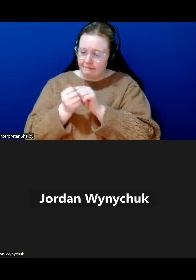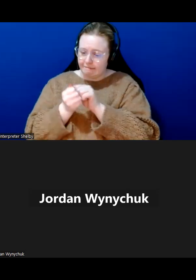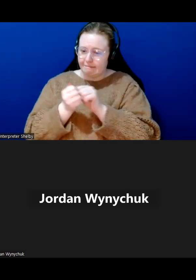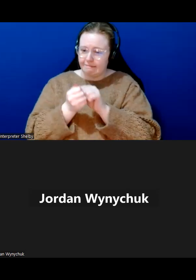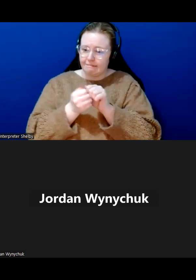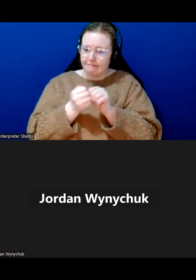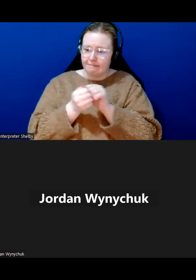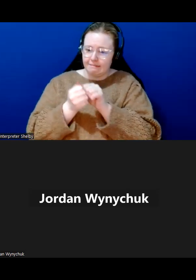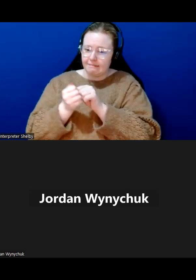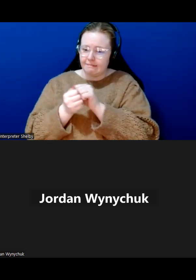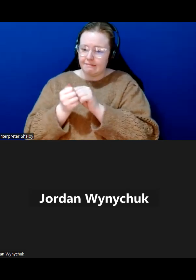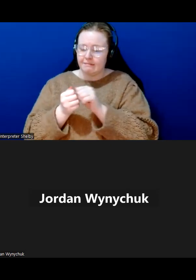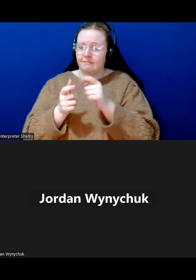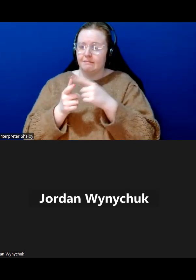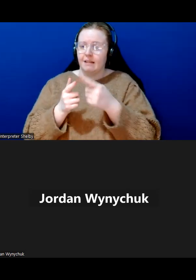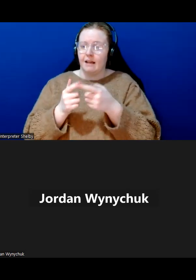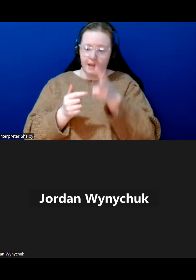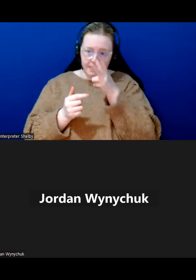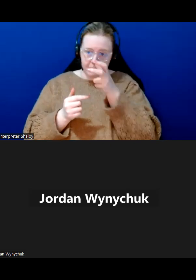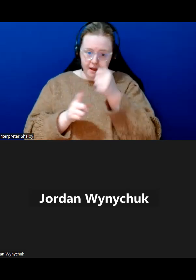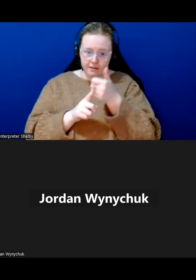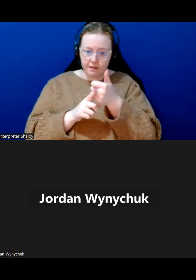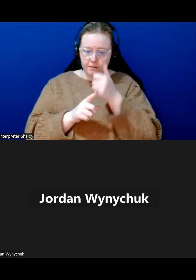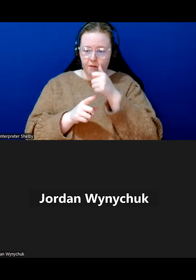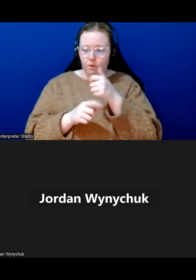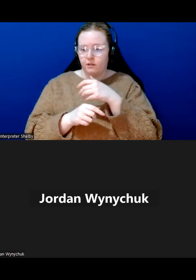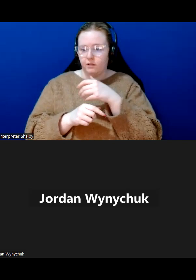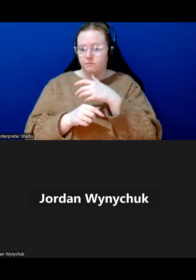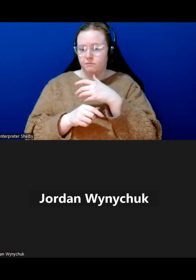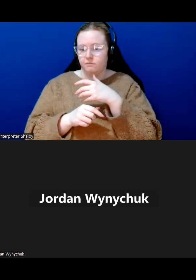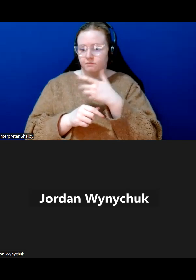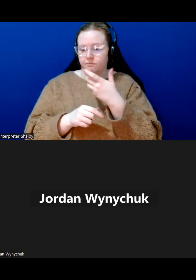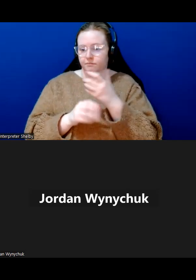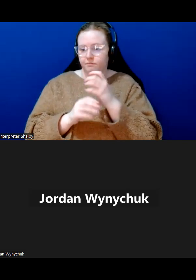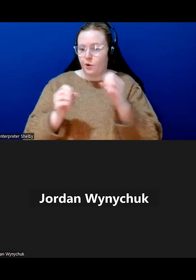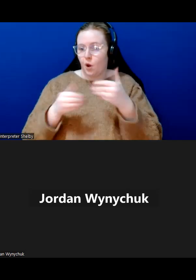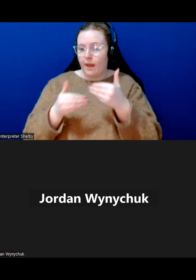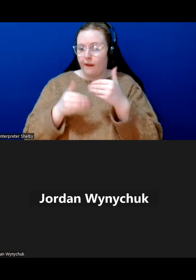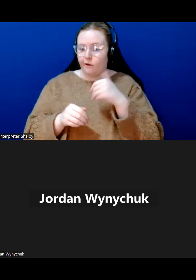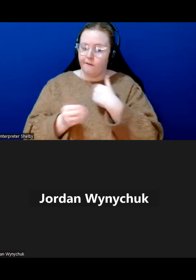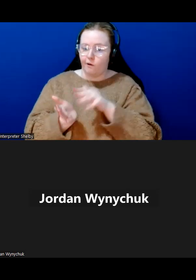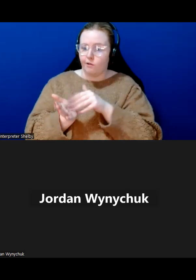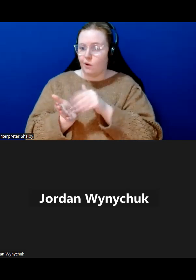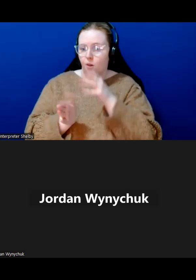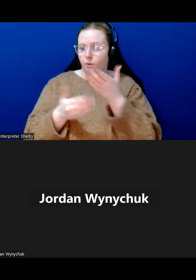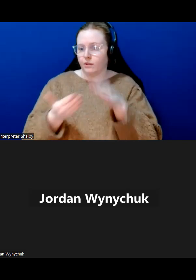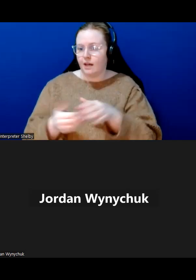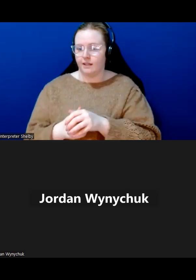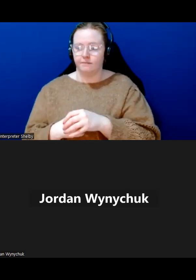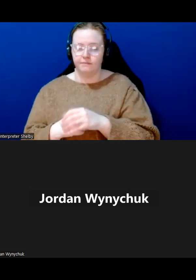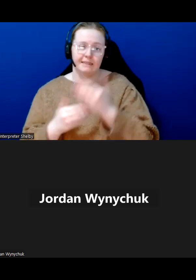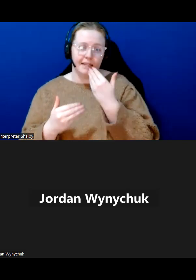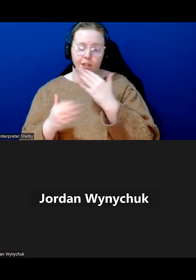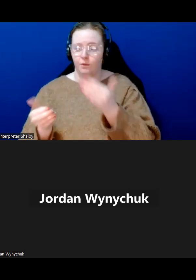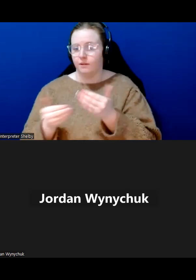and that'll actually coat the bugs so that they actually suffocate. All right, thank you. You're welcome.